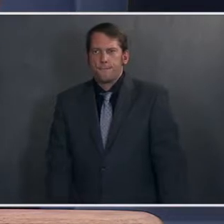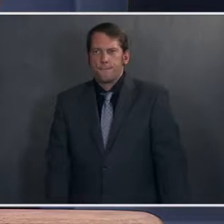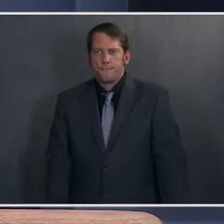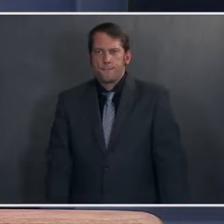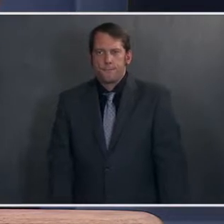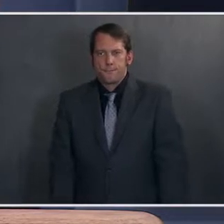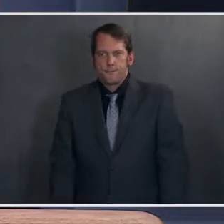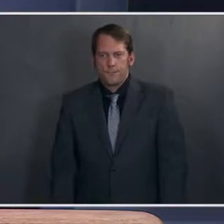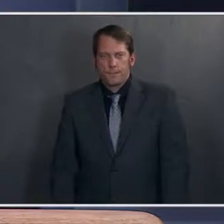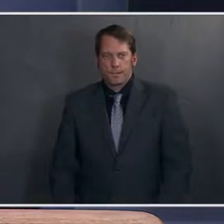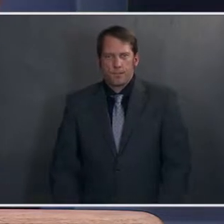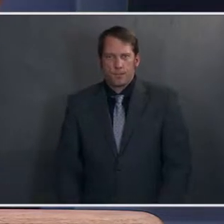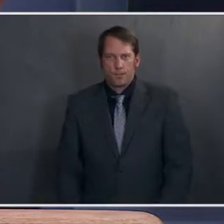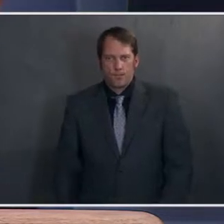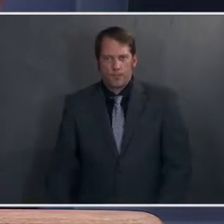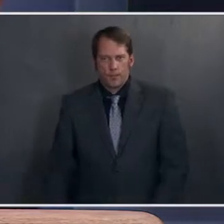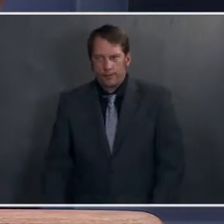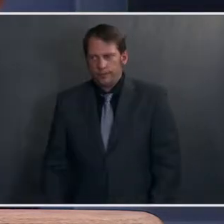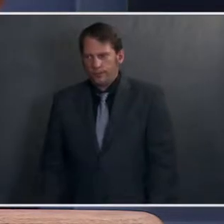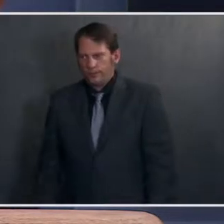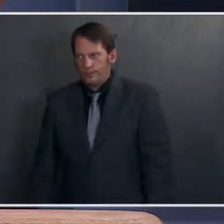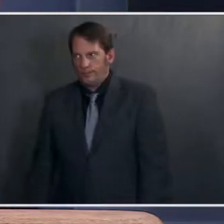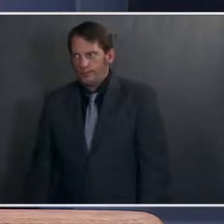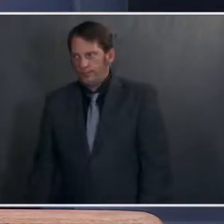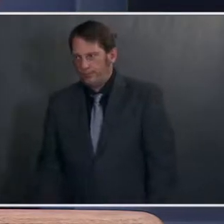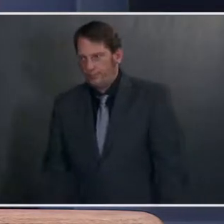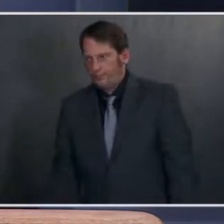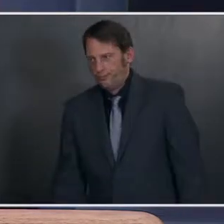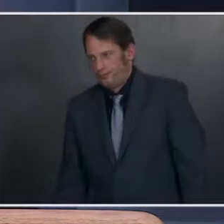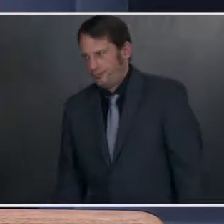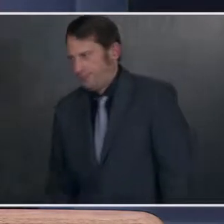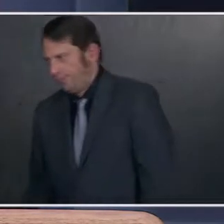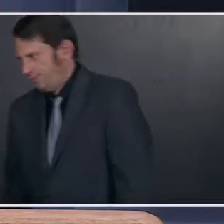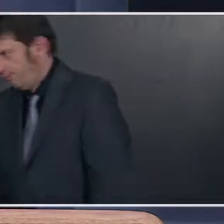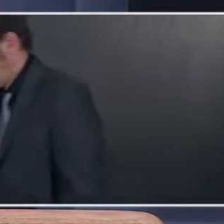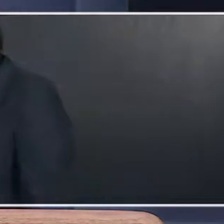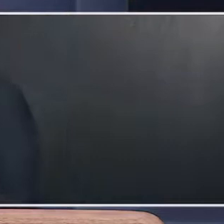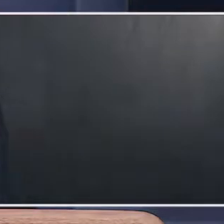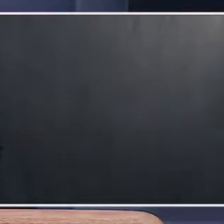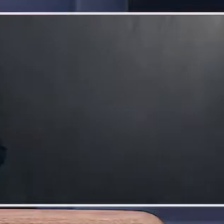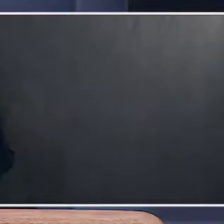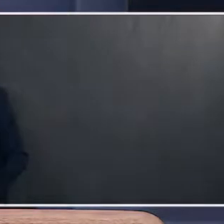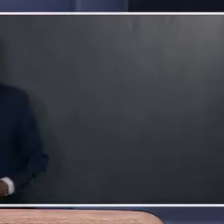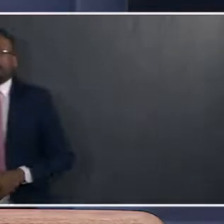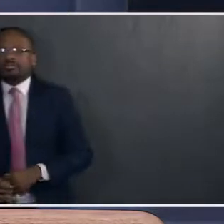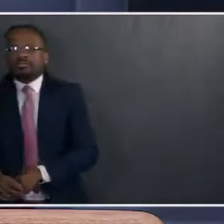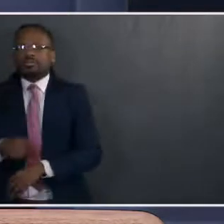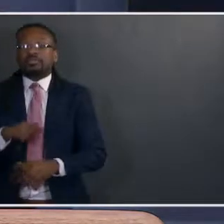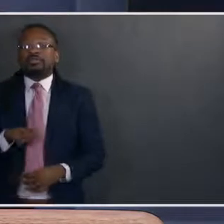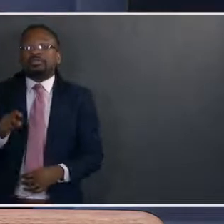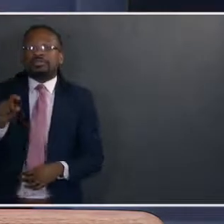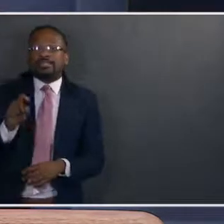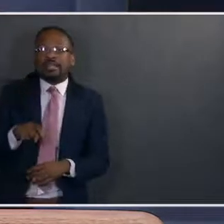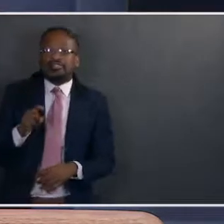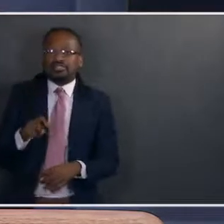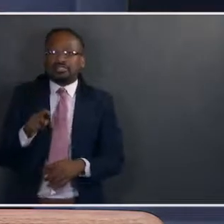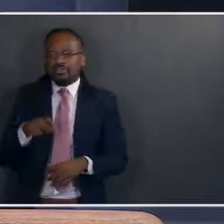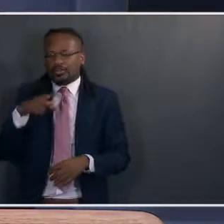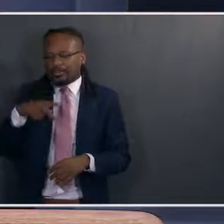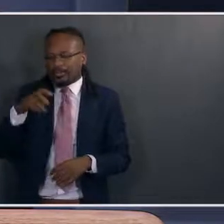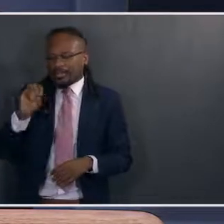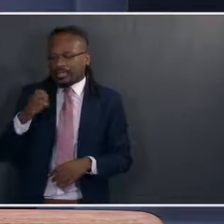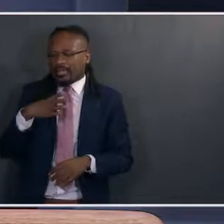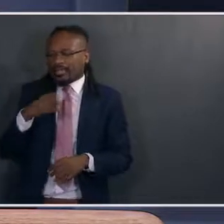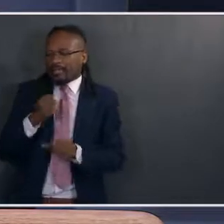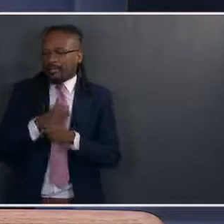school districts is to ensure that teachers are safe, that kids are safe, that there is necessary PPE, that there is ventilation in the